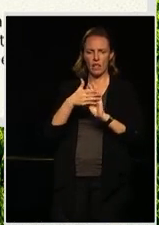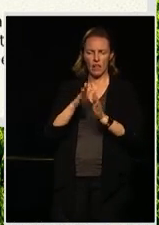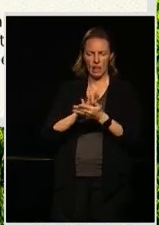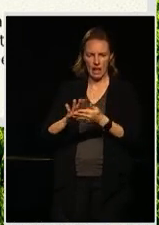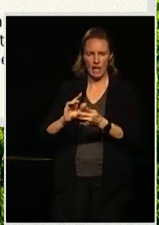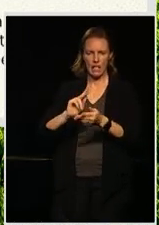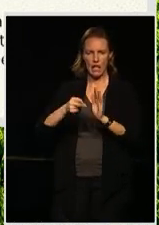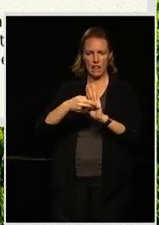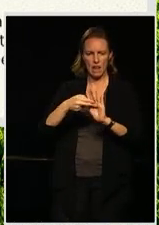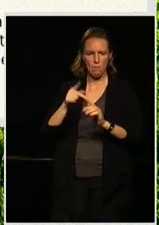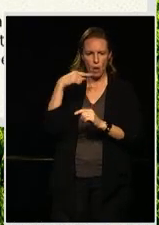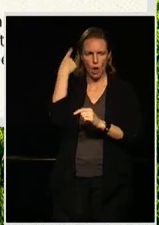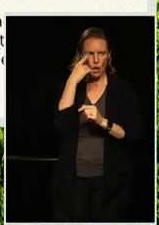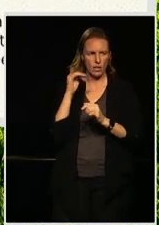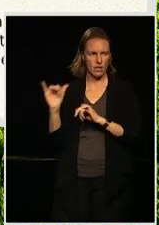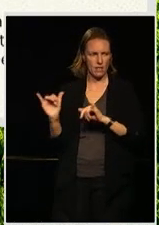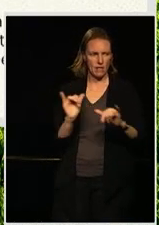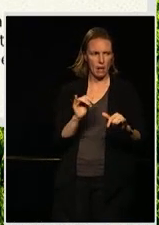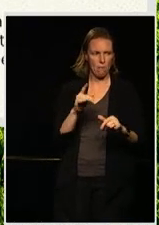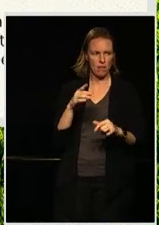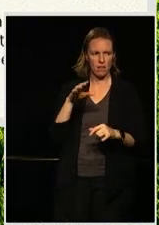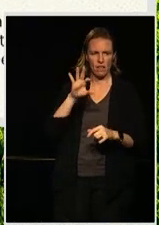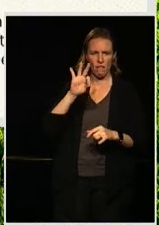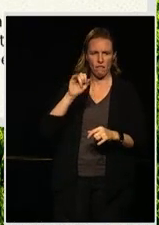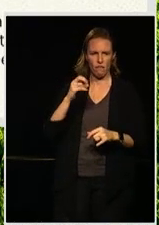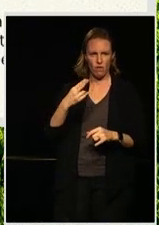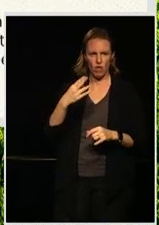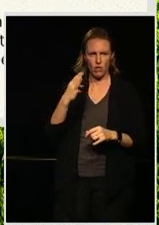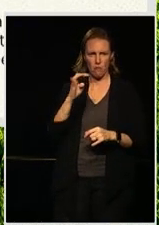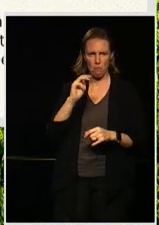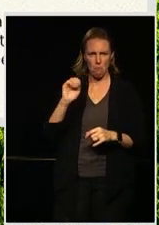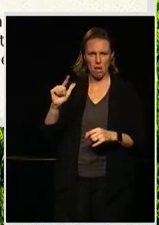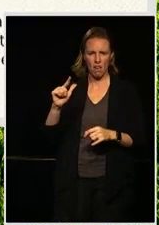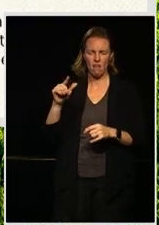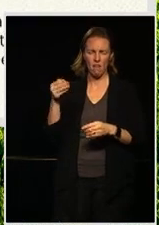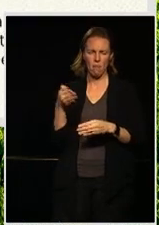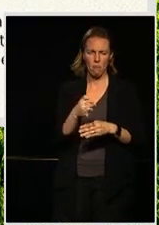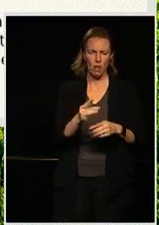performance looks like the same as a fish meal in the market. And we also